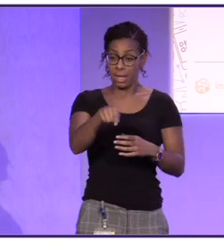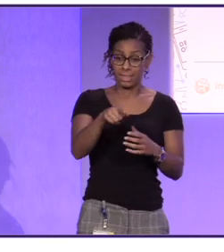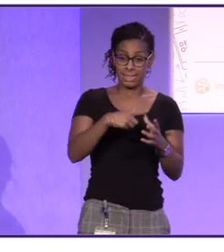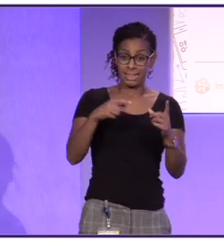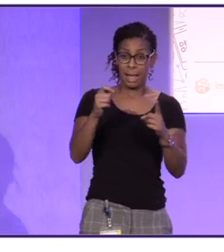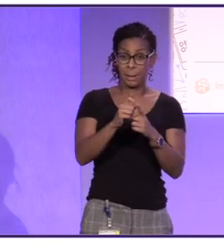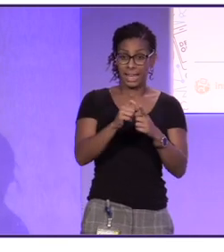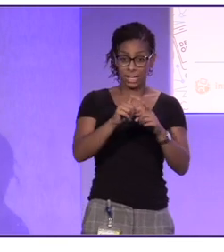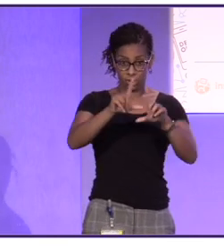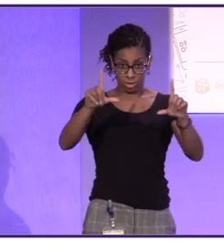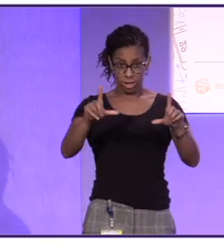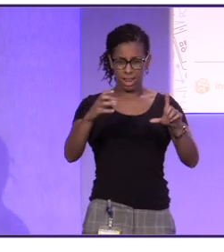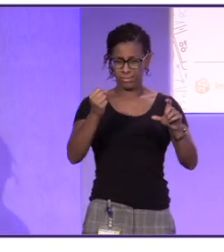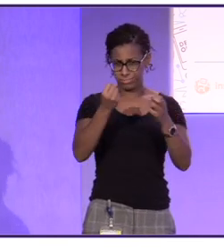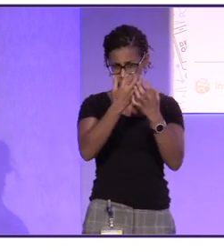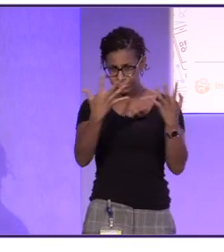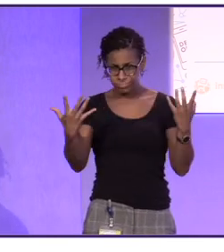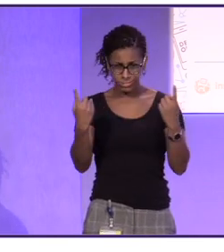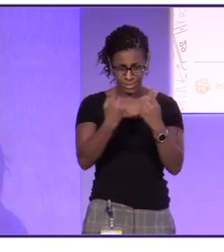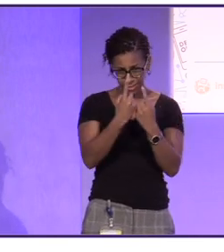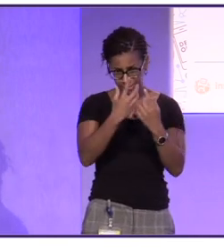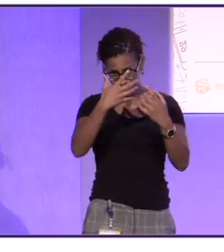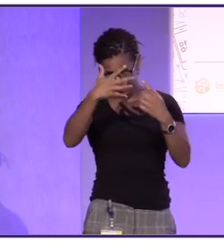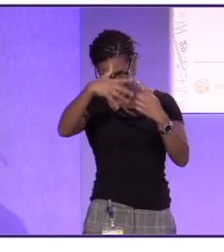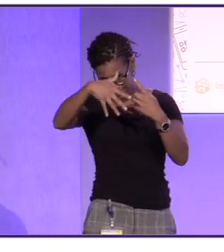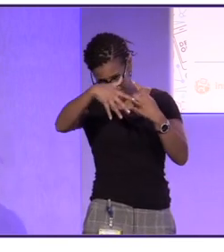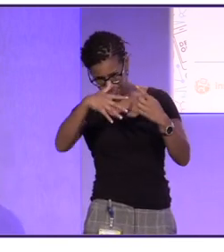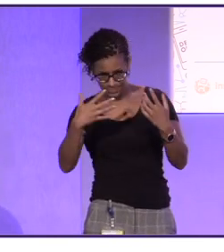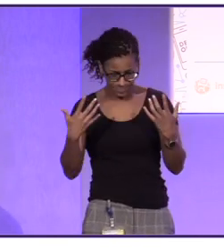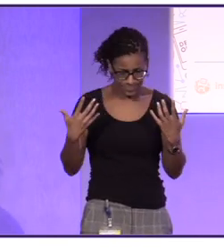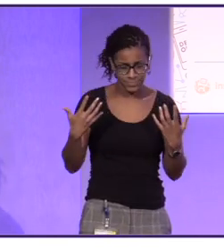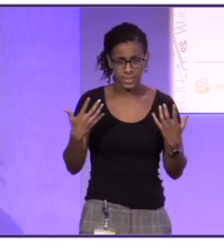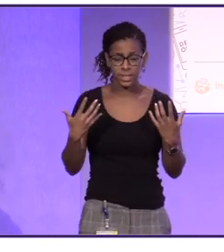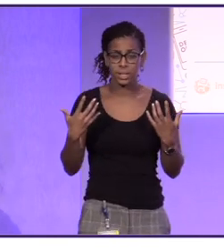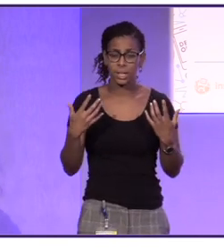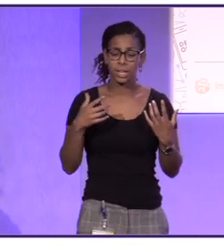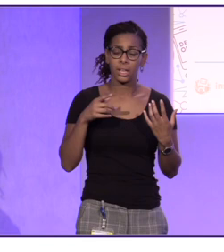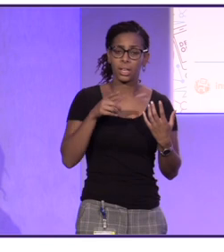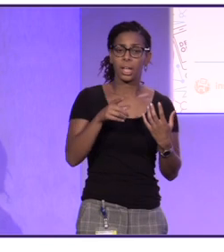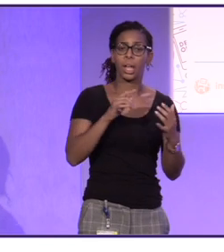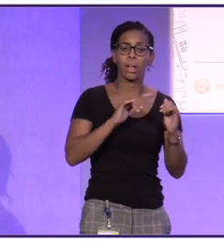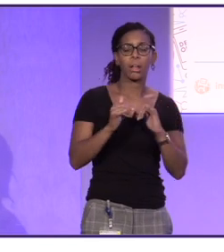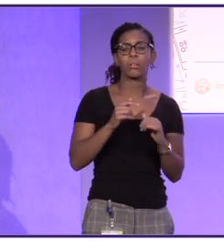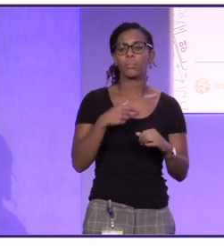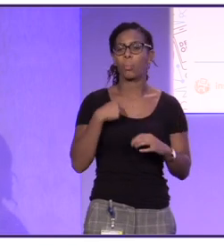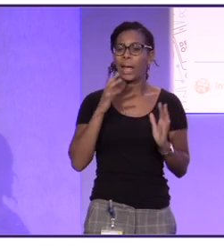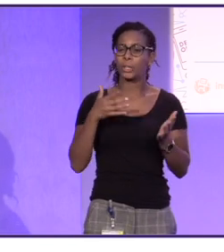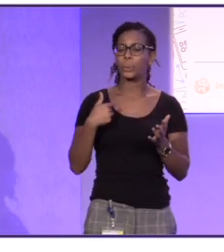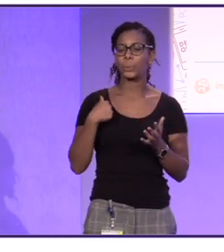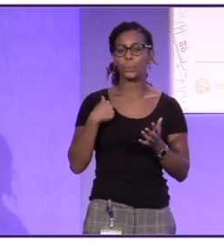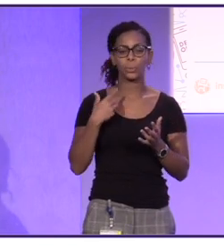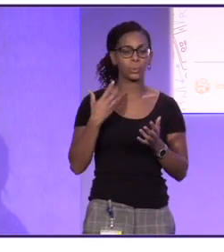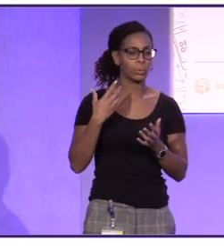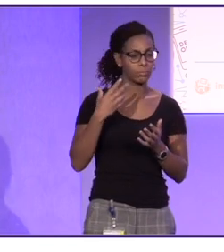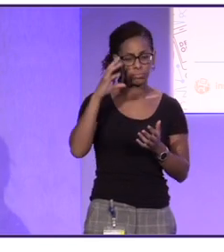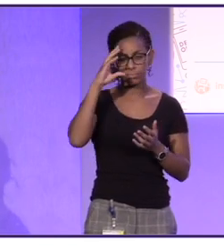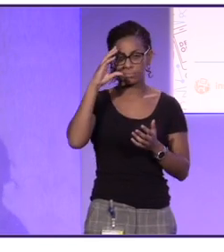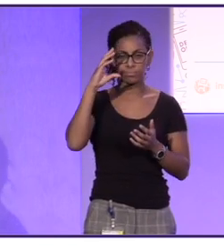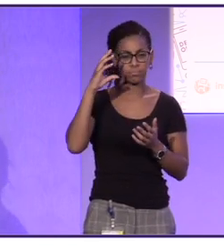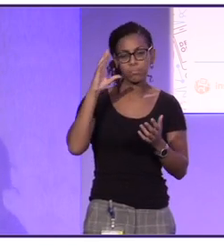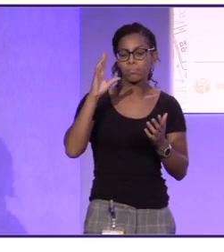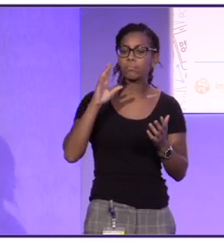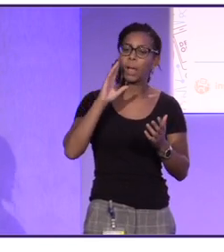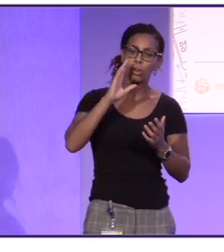we had tons of stuff going on. And one thing was that sometimes we had to tell people, we had to greet